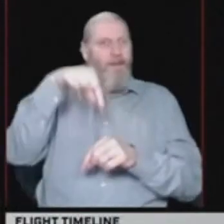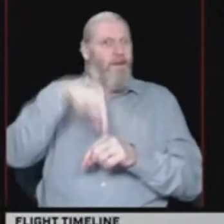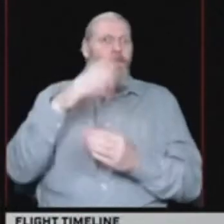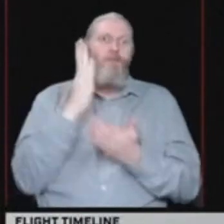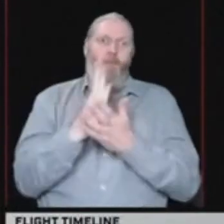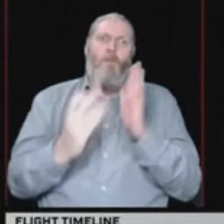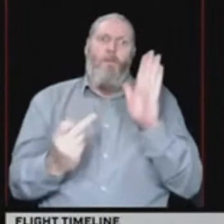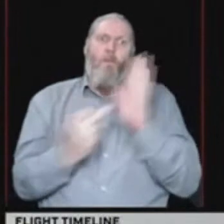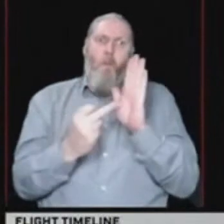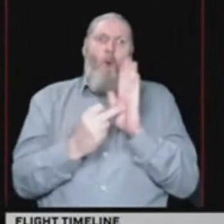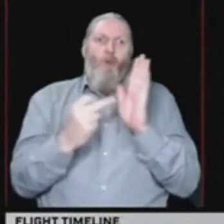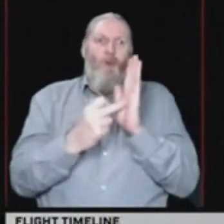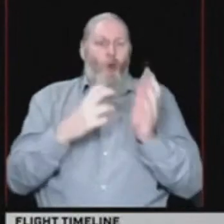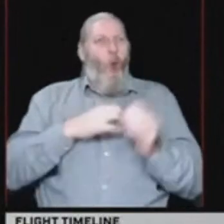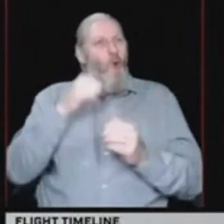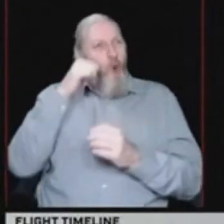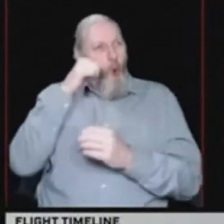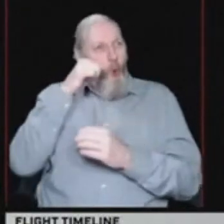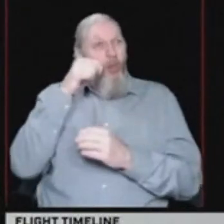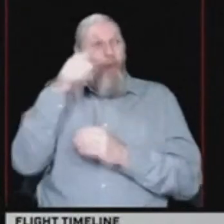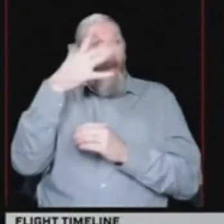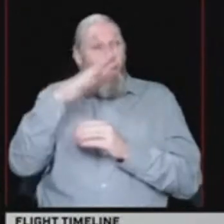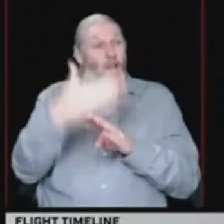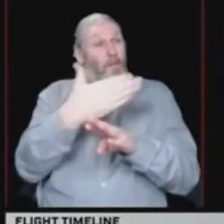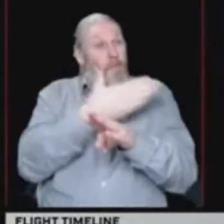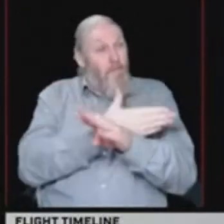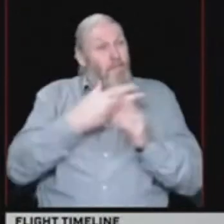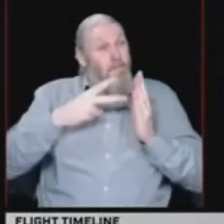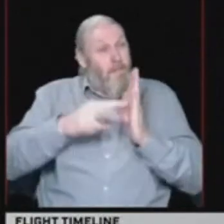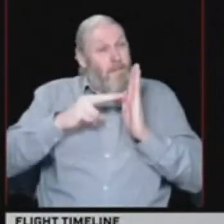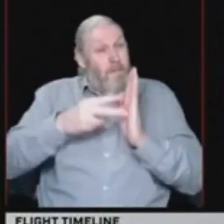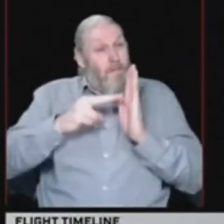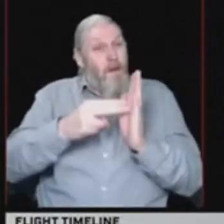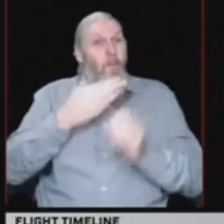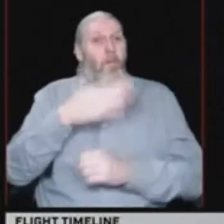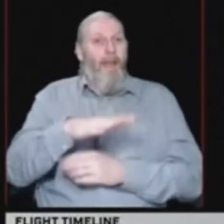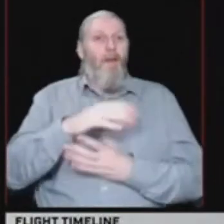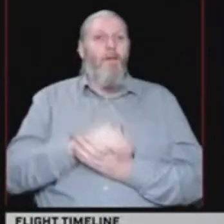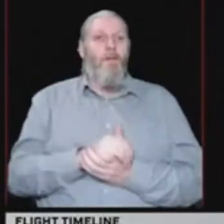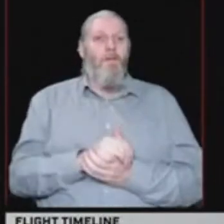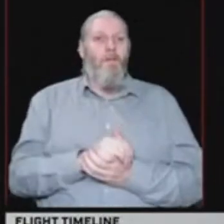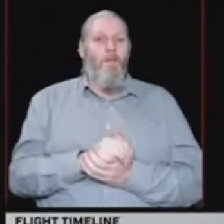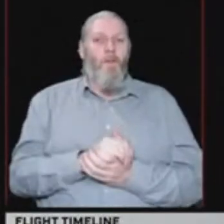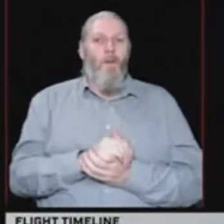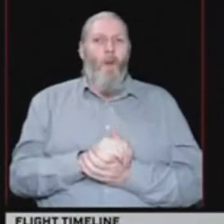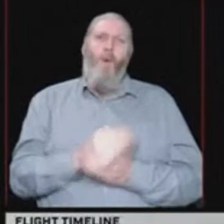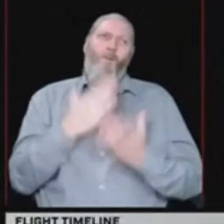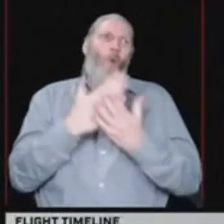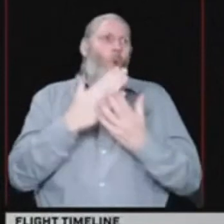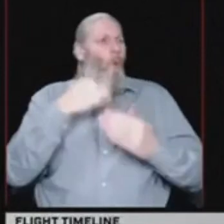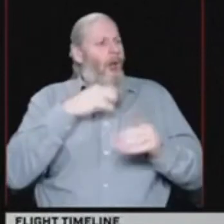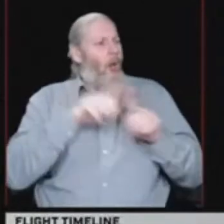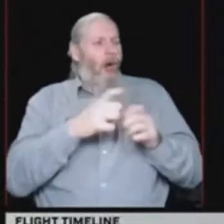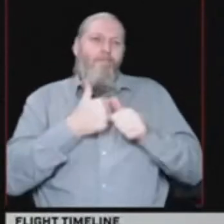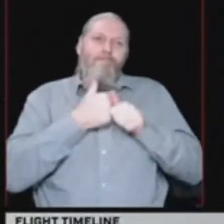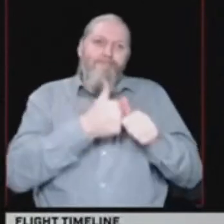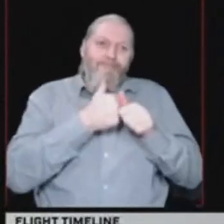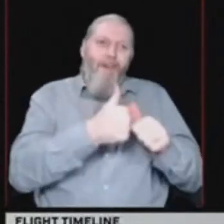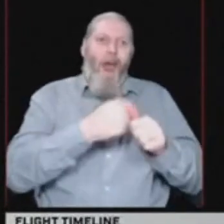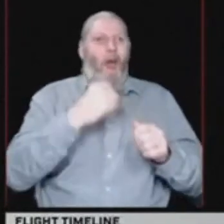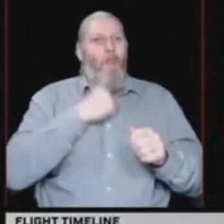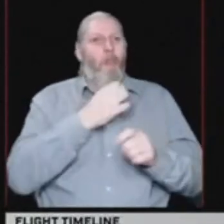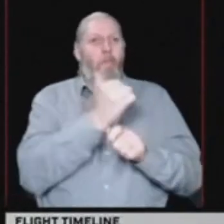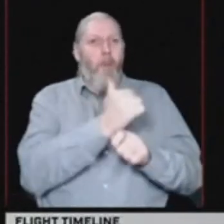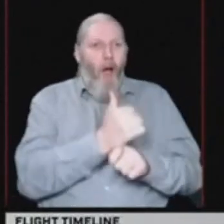been going on in advance. Yeah, and we're of course rooting for our pilots, we're rooting for our engineers, we're rooting for our team. I know the country is behind this mission.